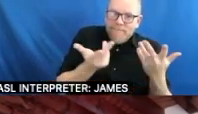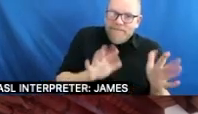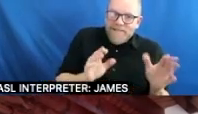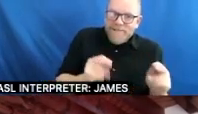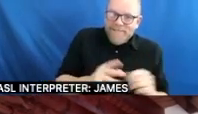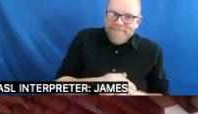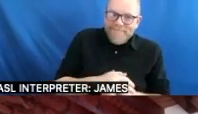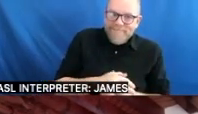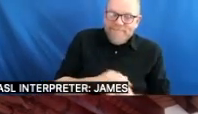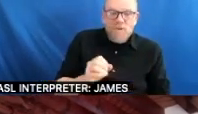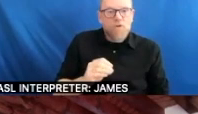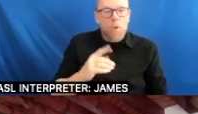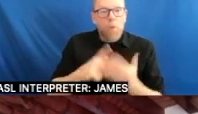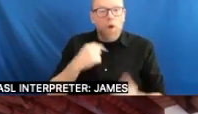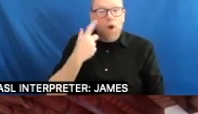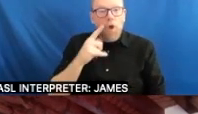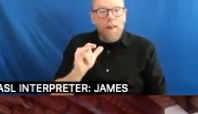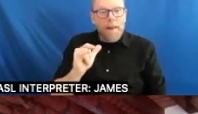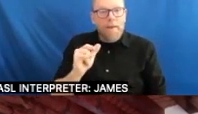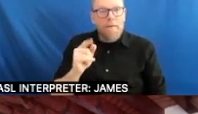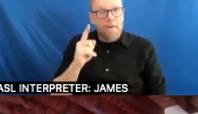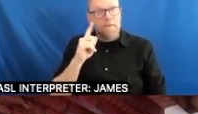does this actually look in practice?